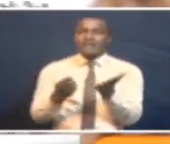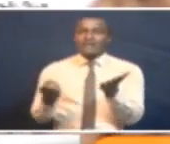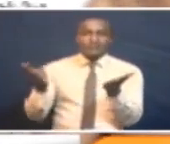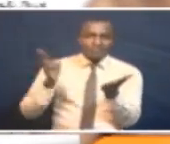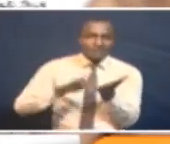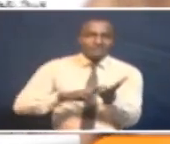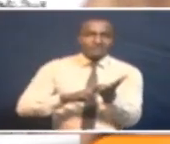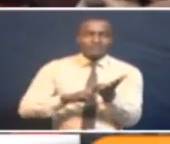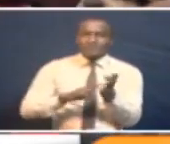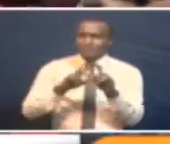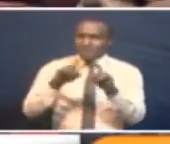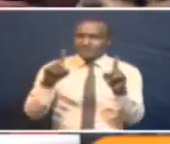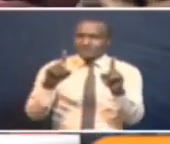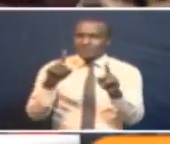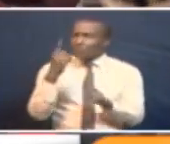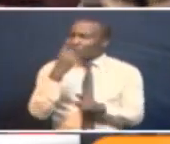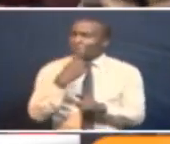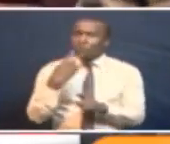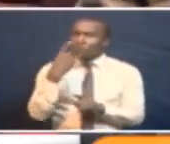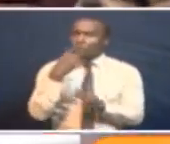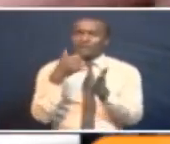these infernos?